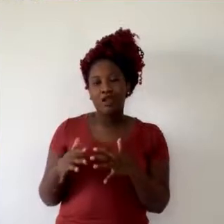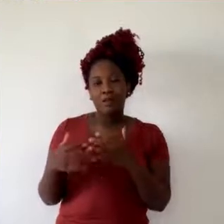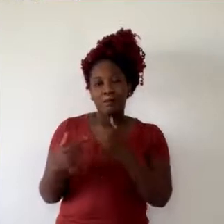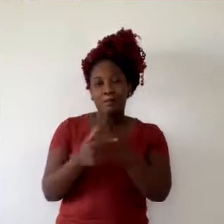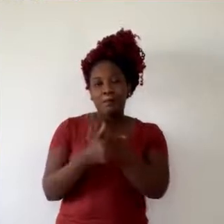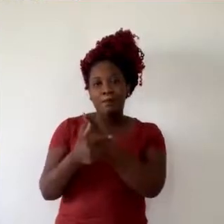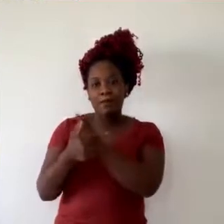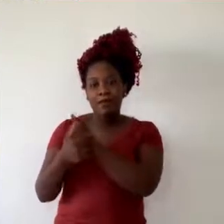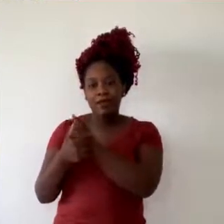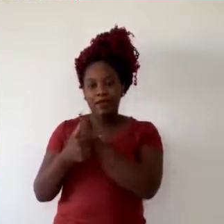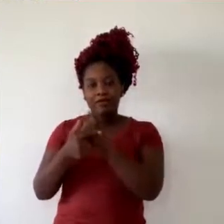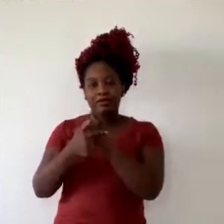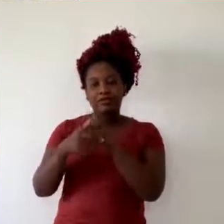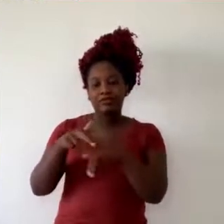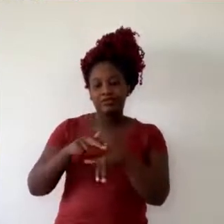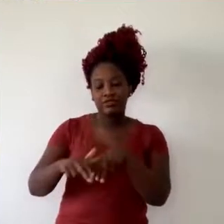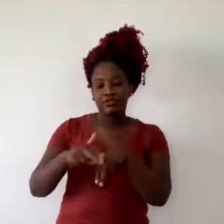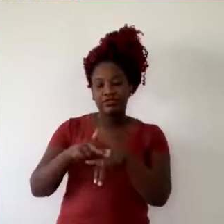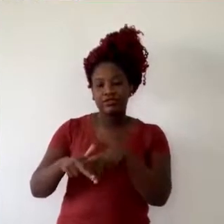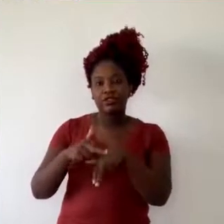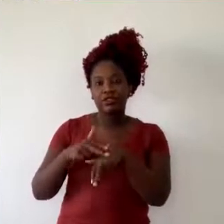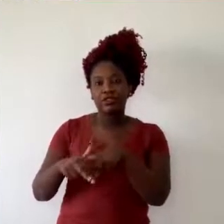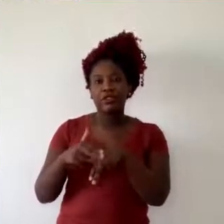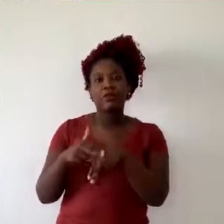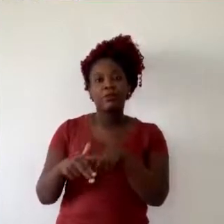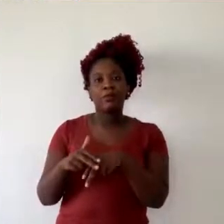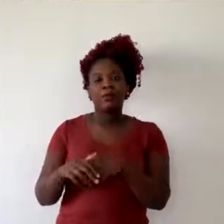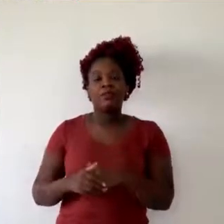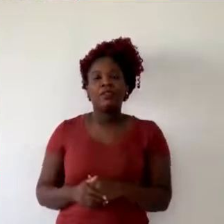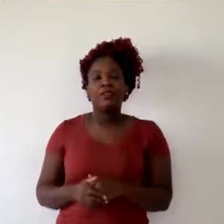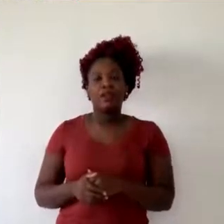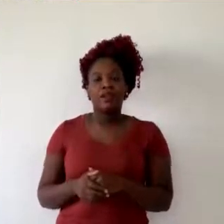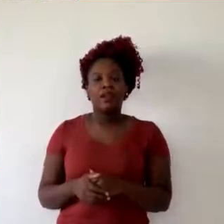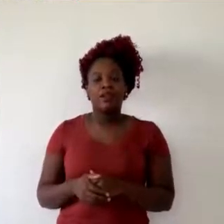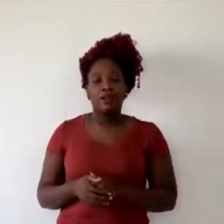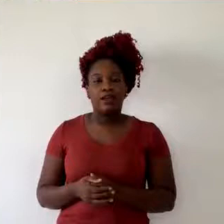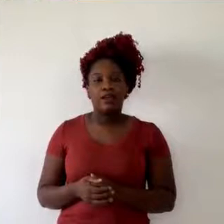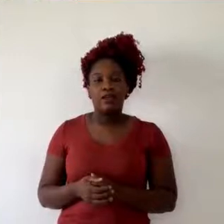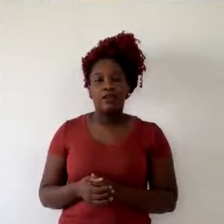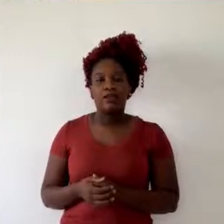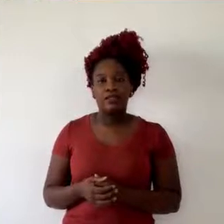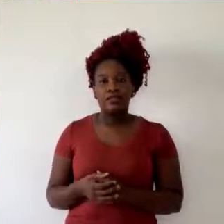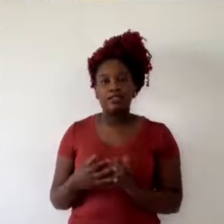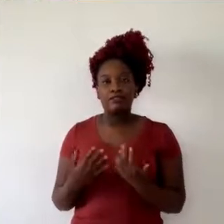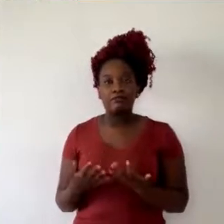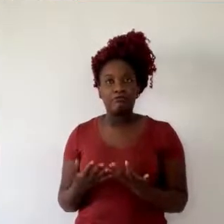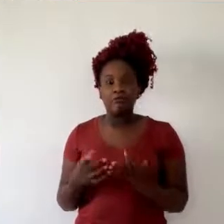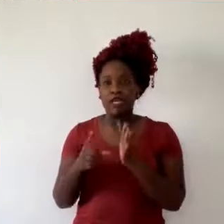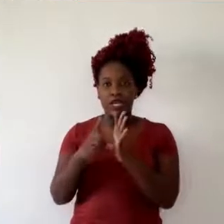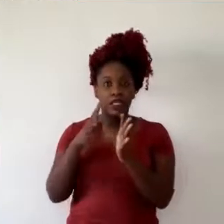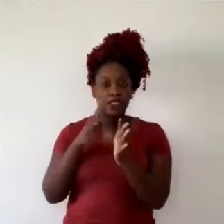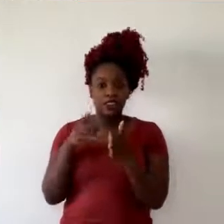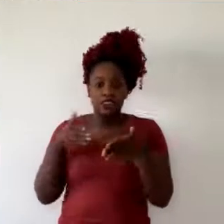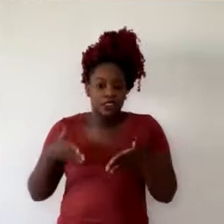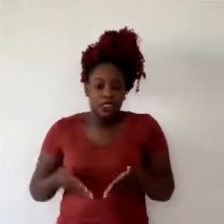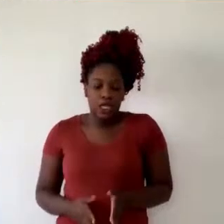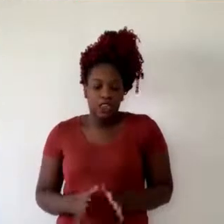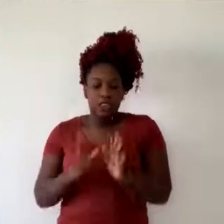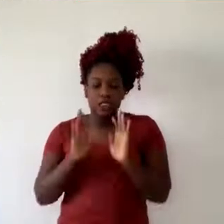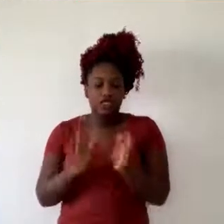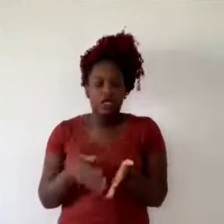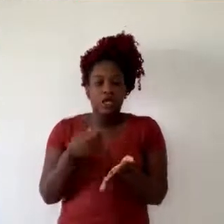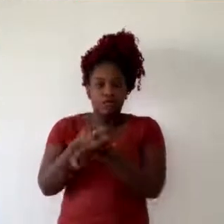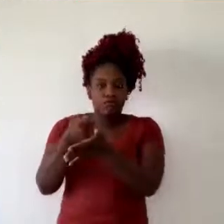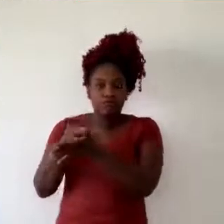gender roles that were not imposed upon, that have been imposed upon us even before we were